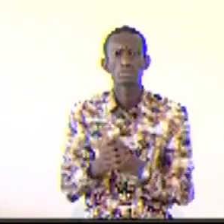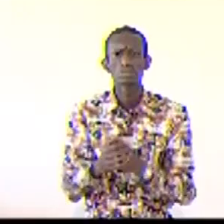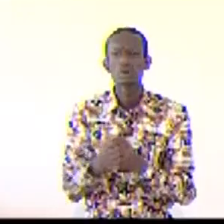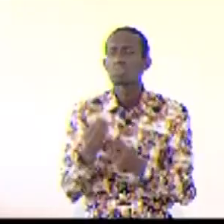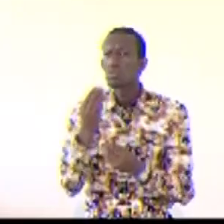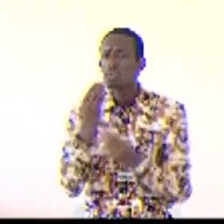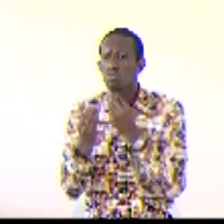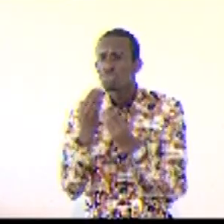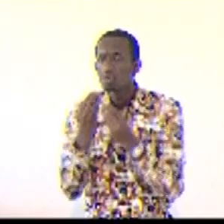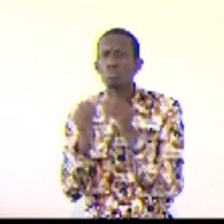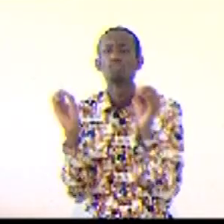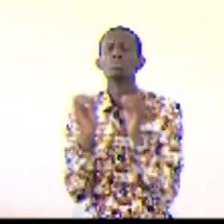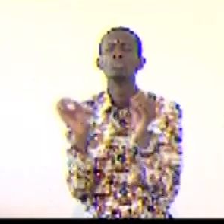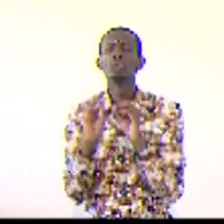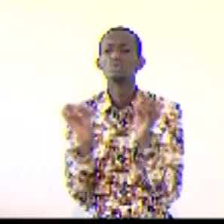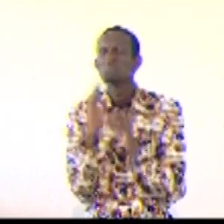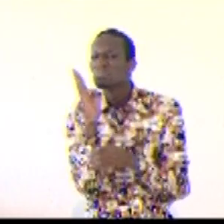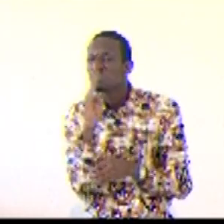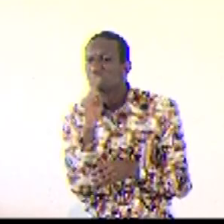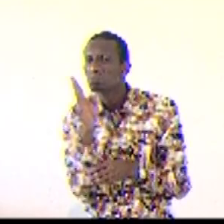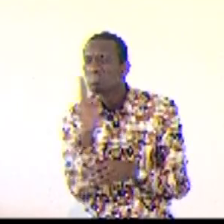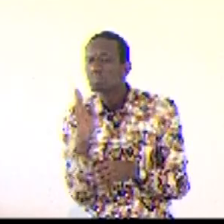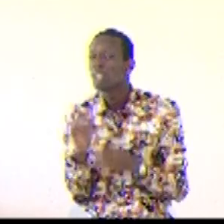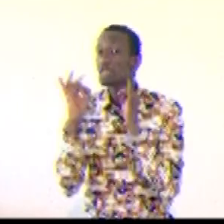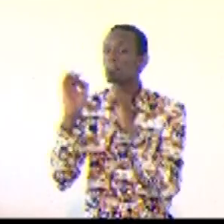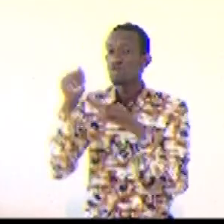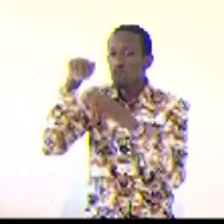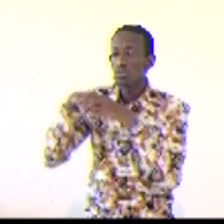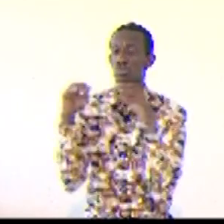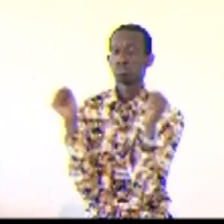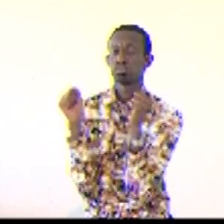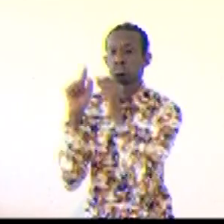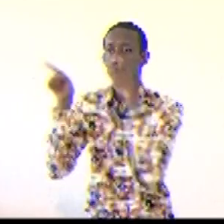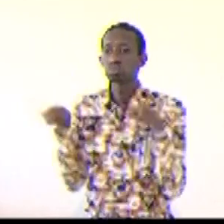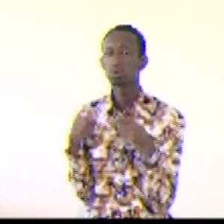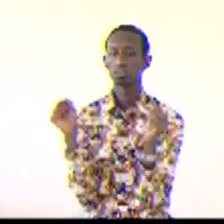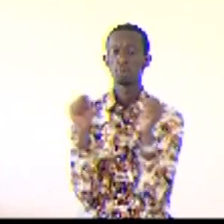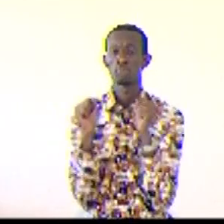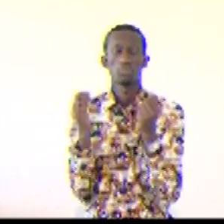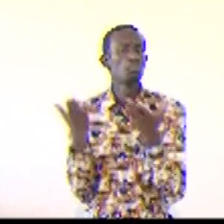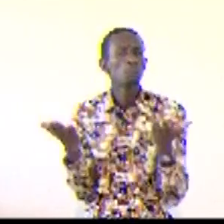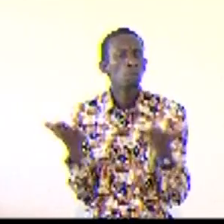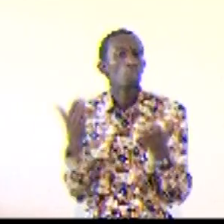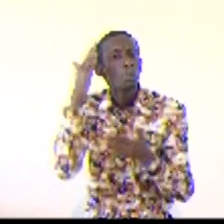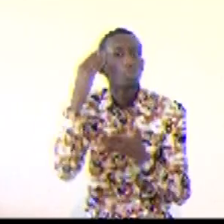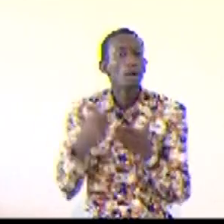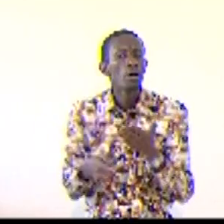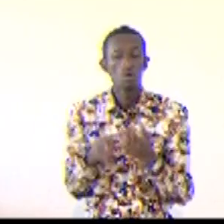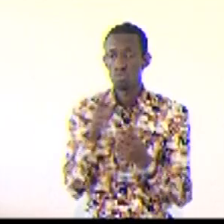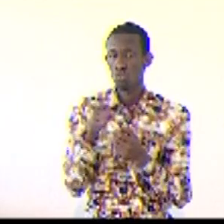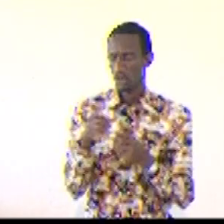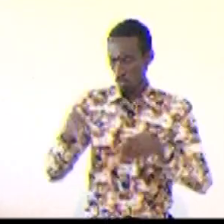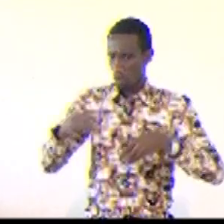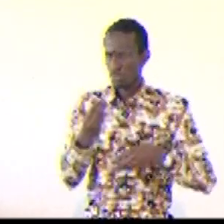is refrigerated as it would when at room temperature. So putting the food in the